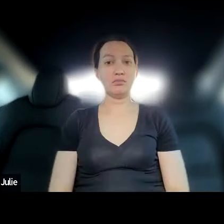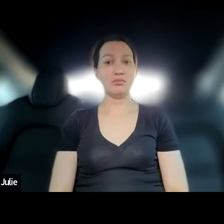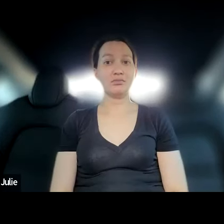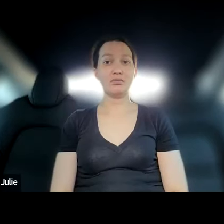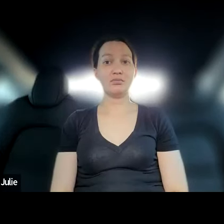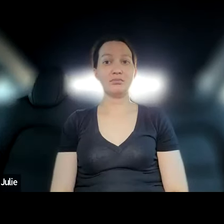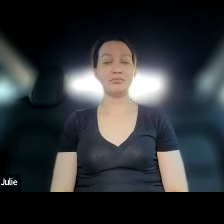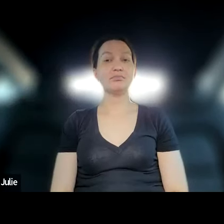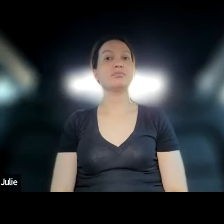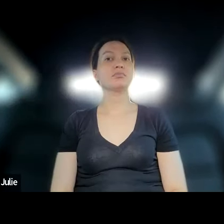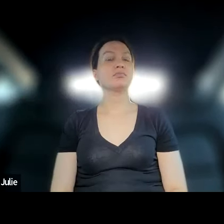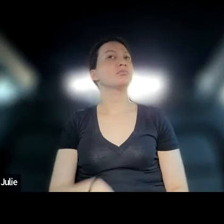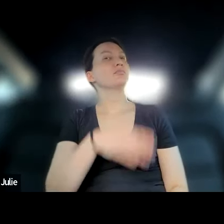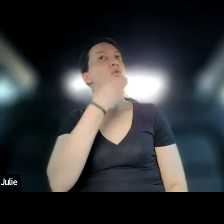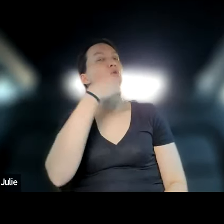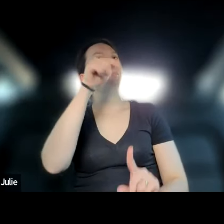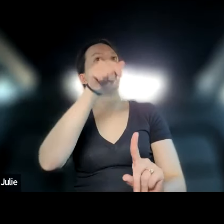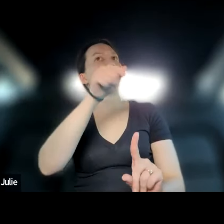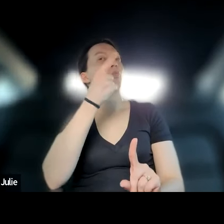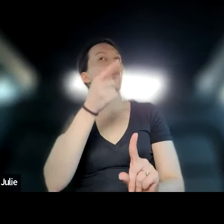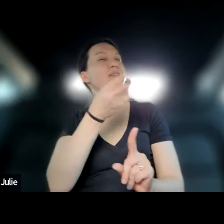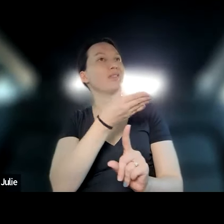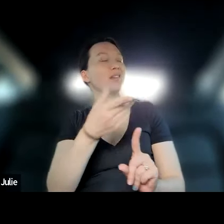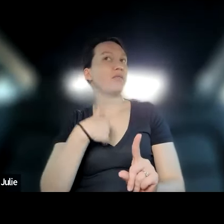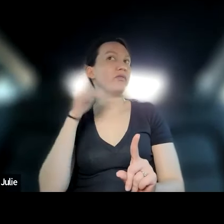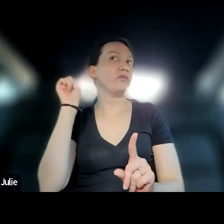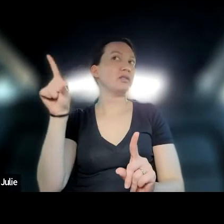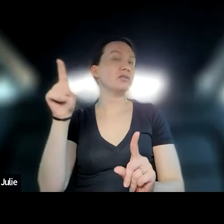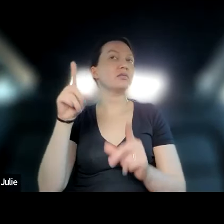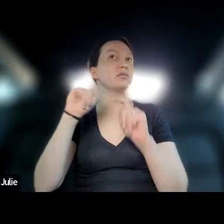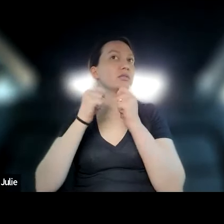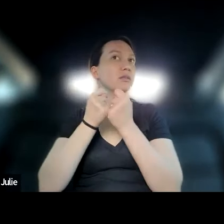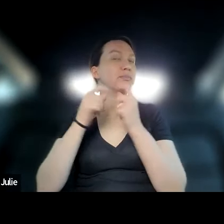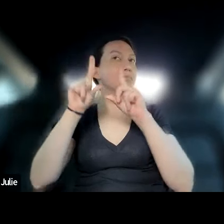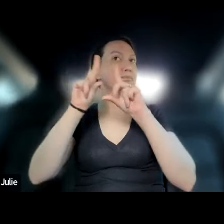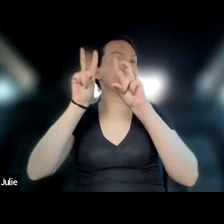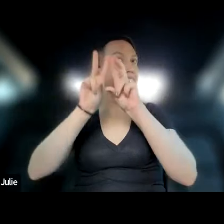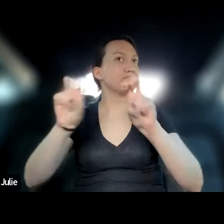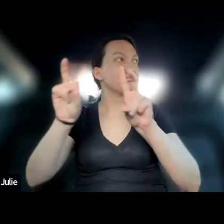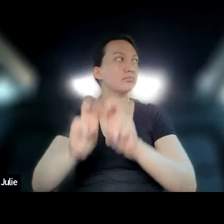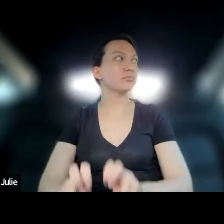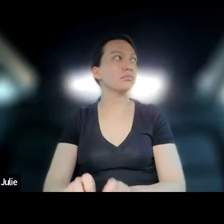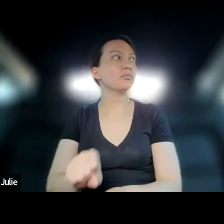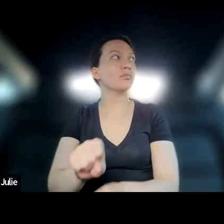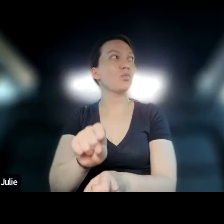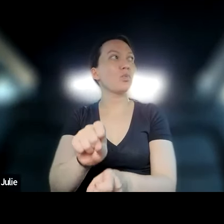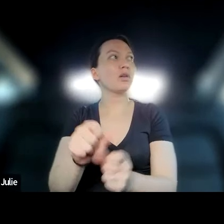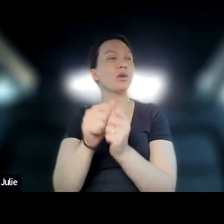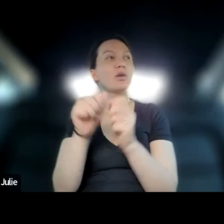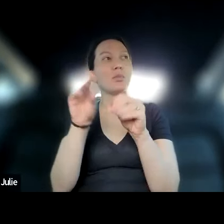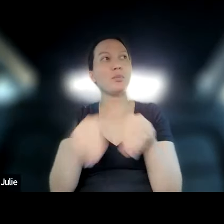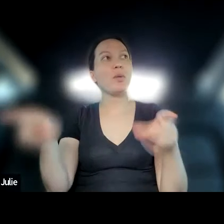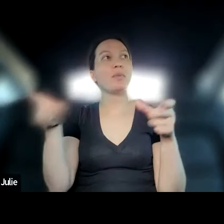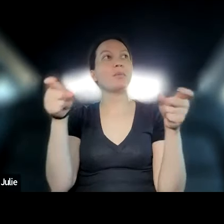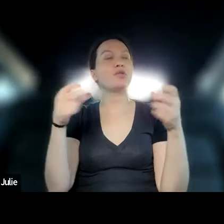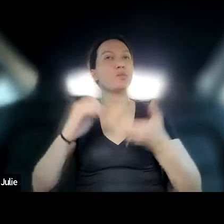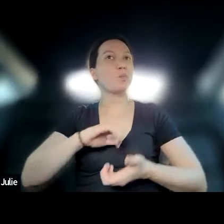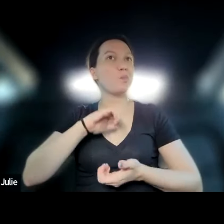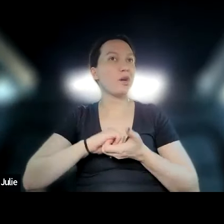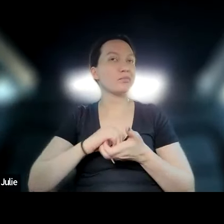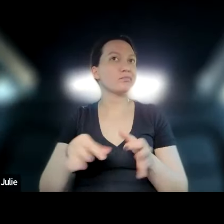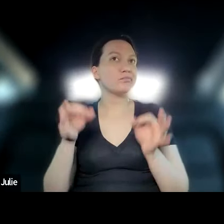Yeah, Skip, that's a great point. One of the things that I've asked our team to look into is working with our property management partner to